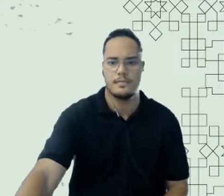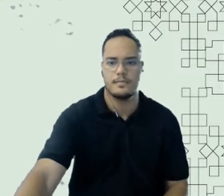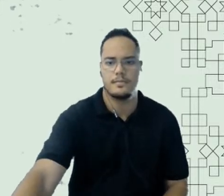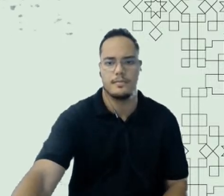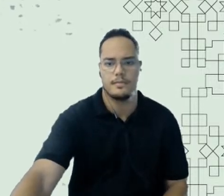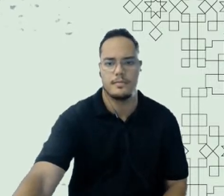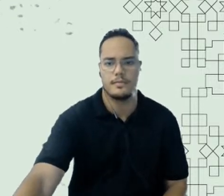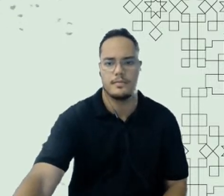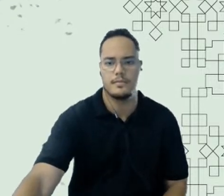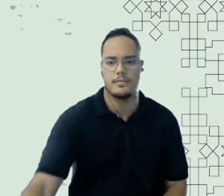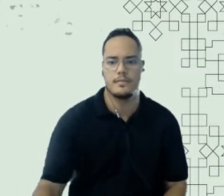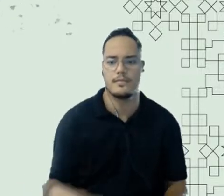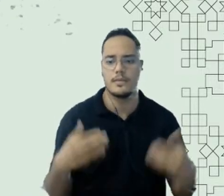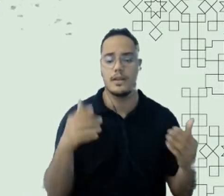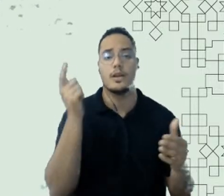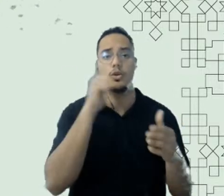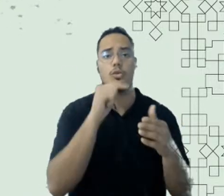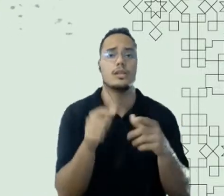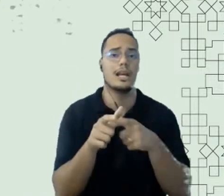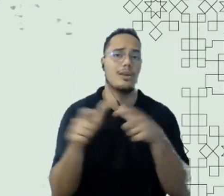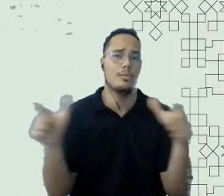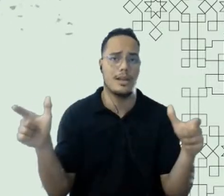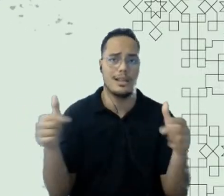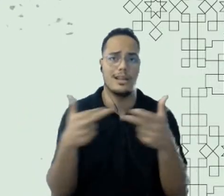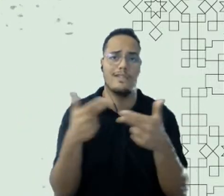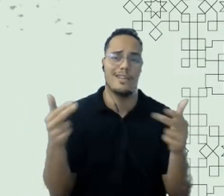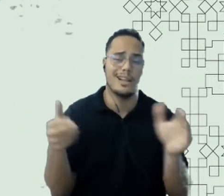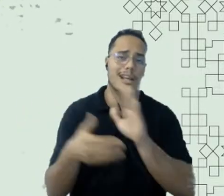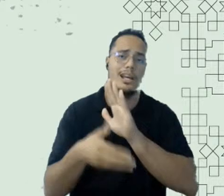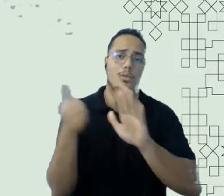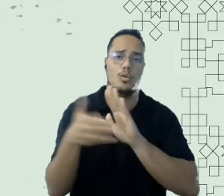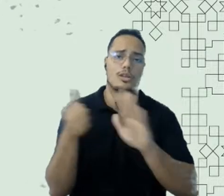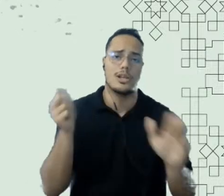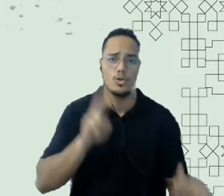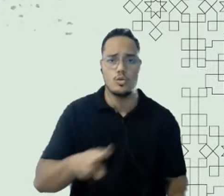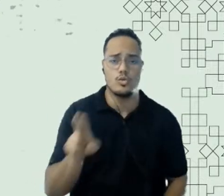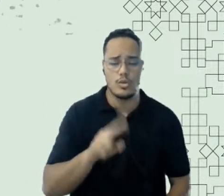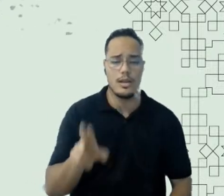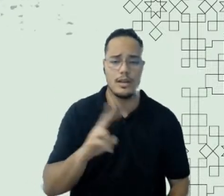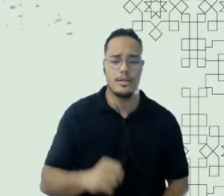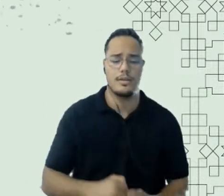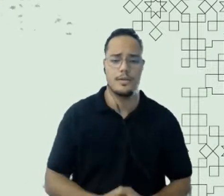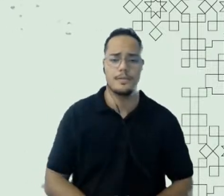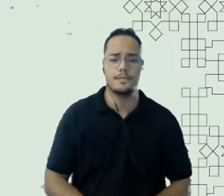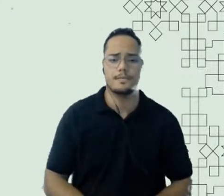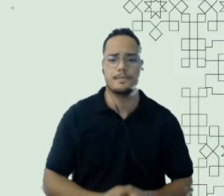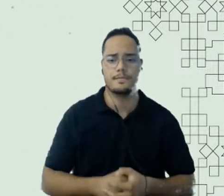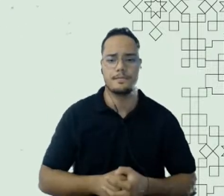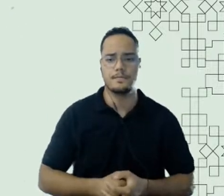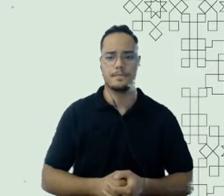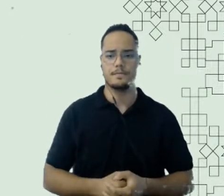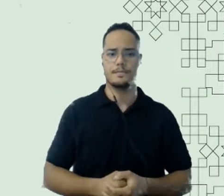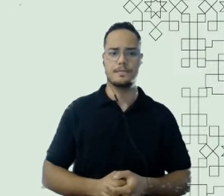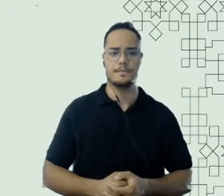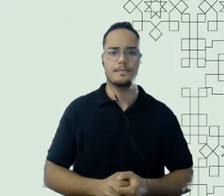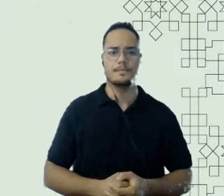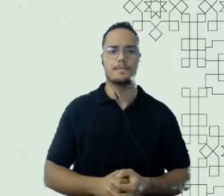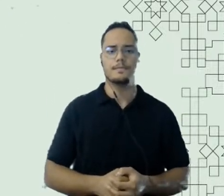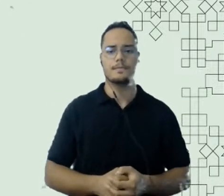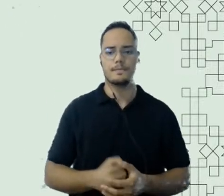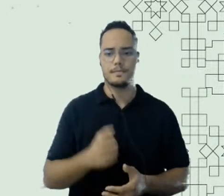it signifies that they don't care, they don't have the means, they don't have the time to complain, or